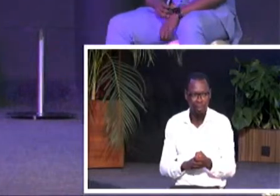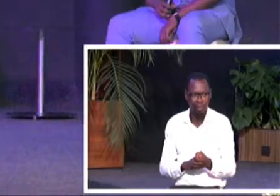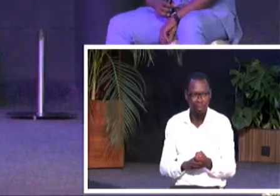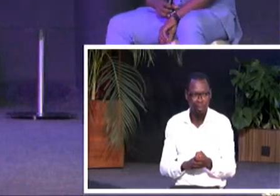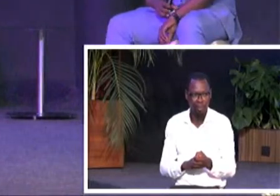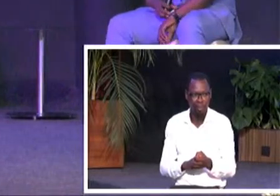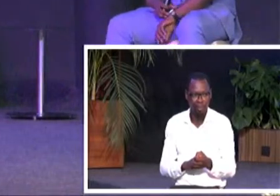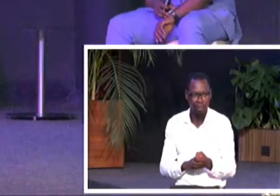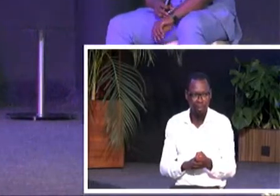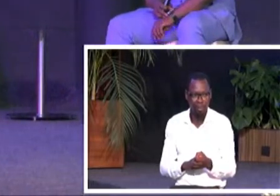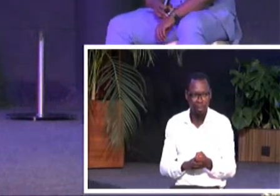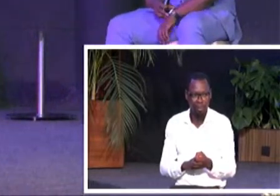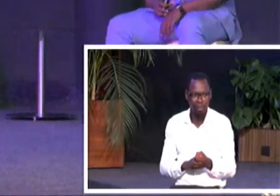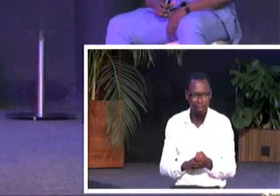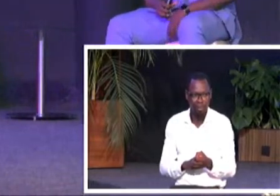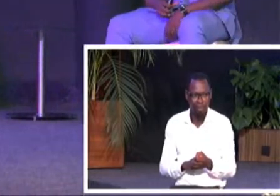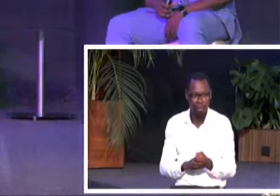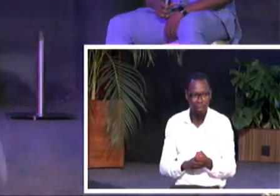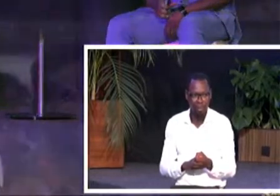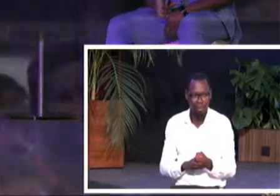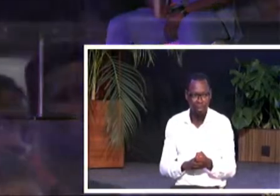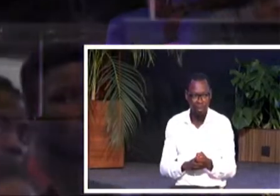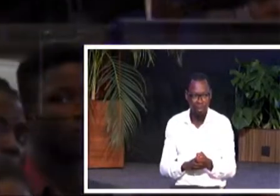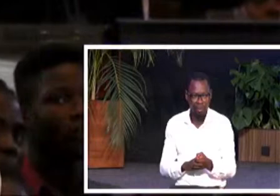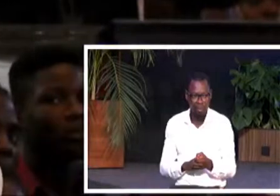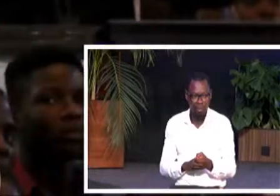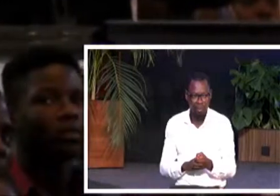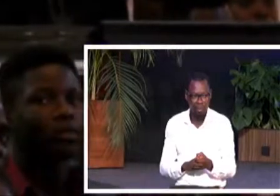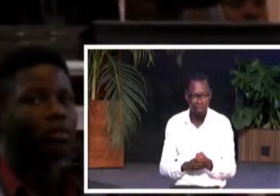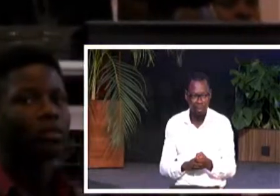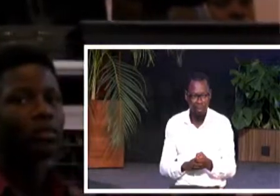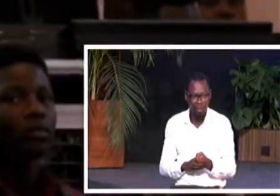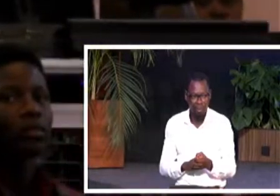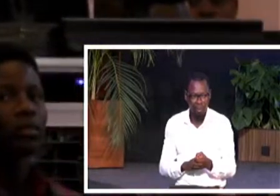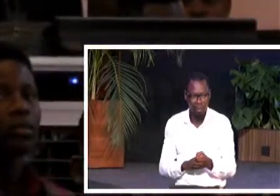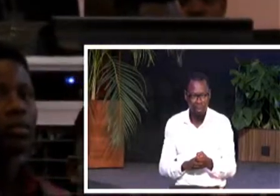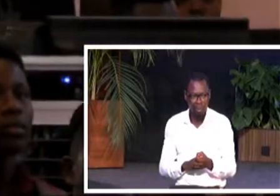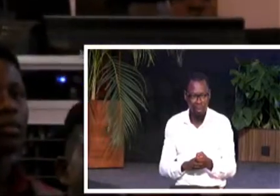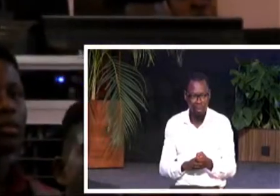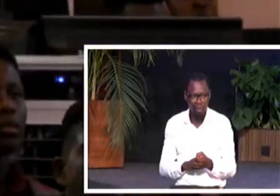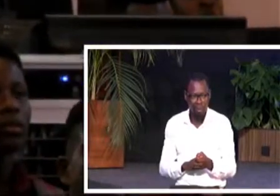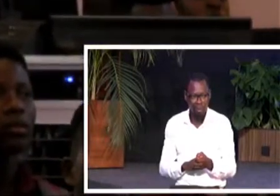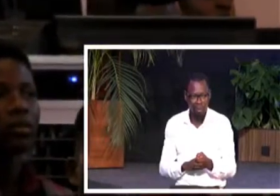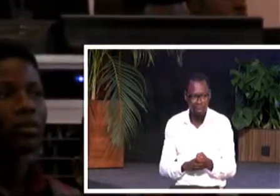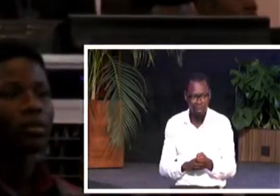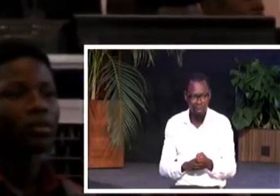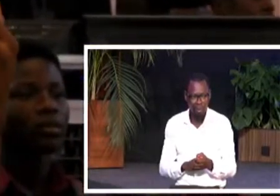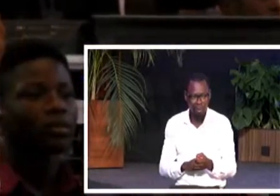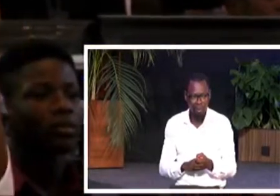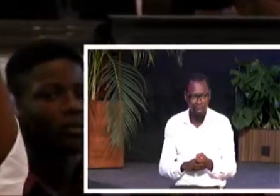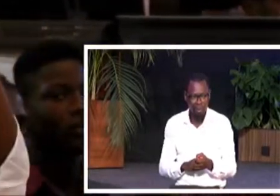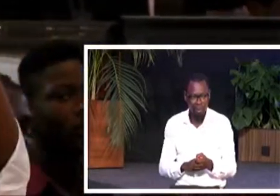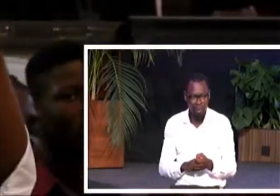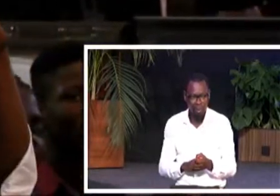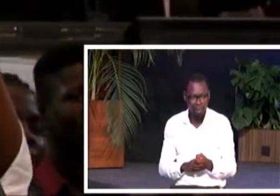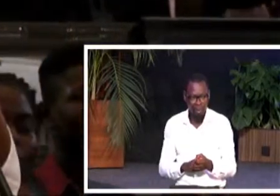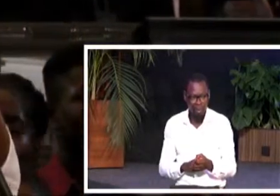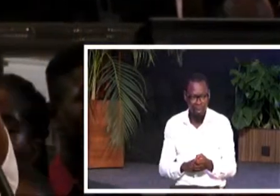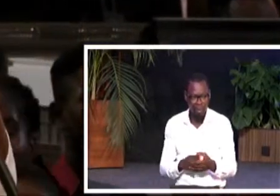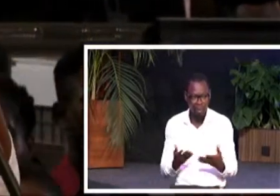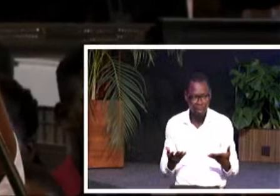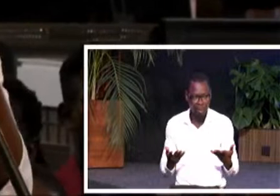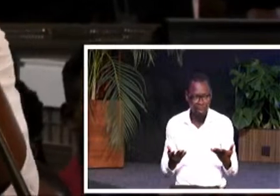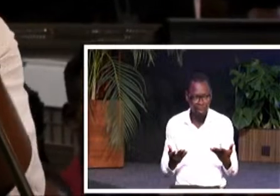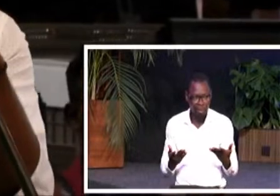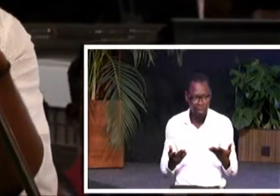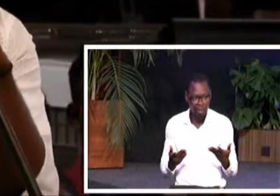Patrick. Yeah, and my question goes to Mr. Maximus. I want to ask, with the introduction of the AI, I think